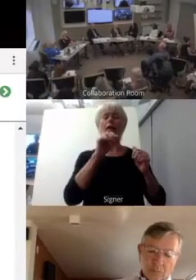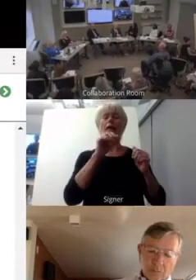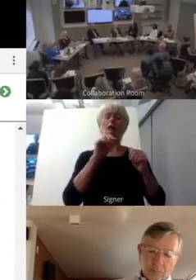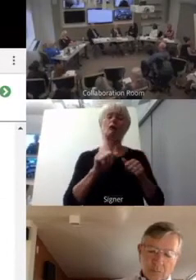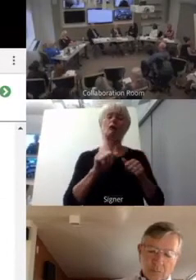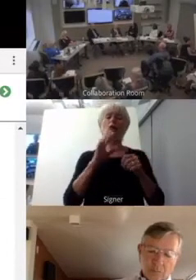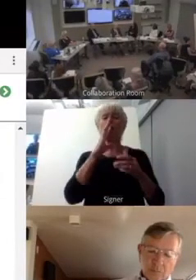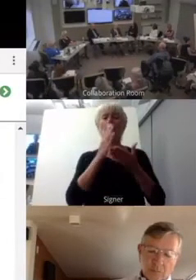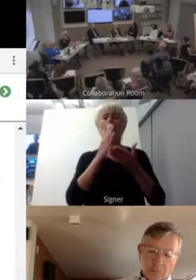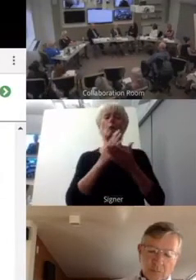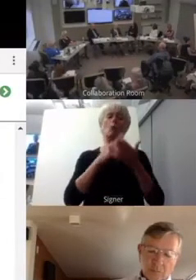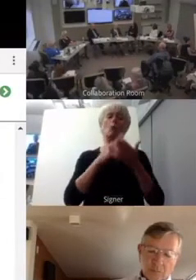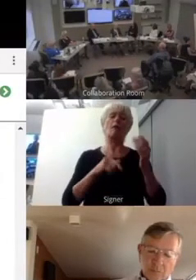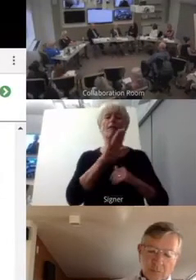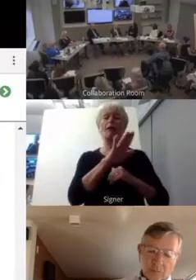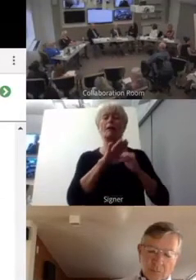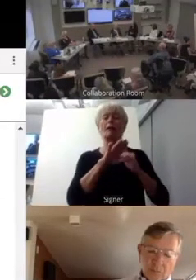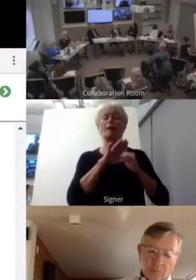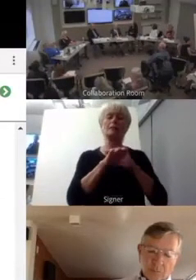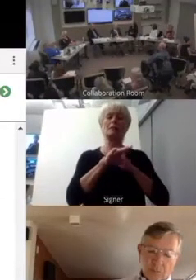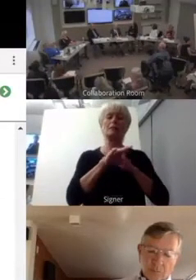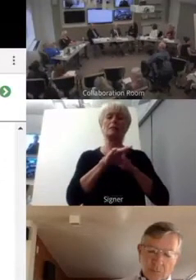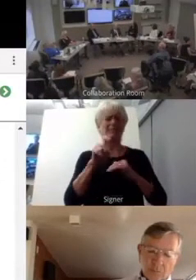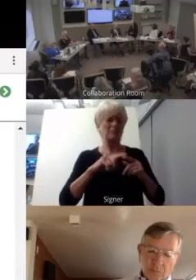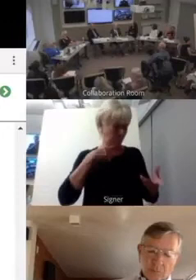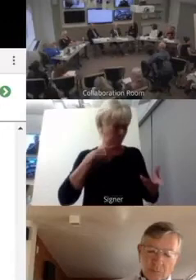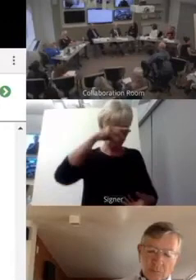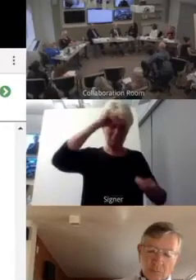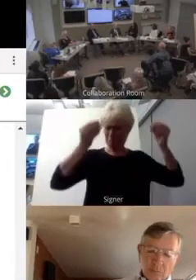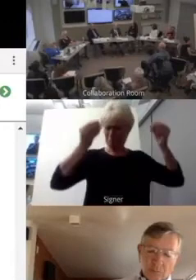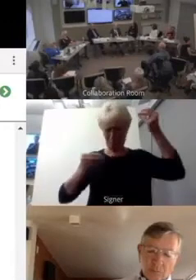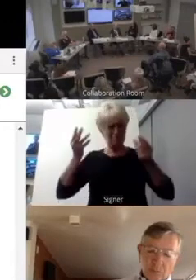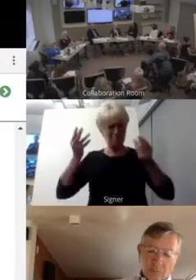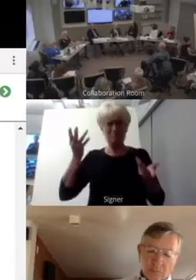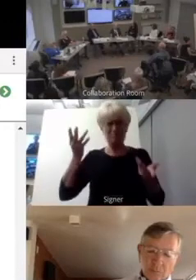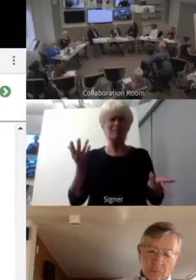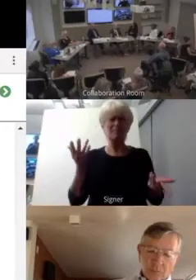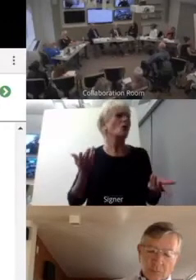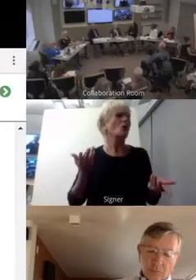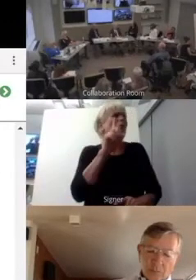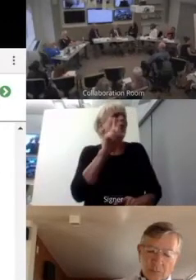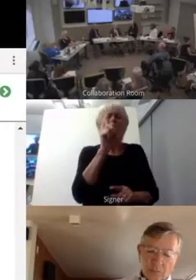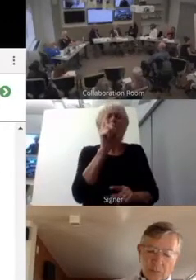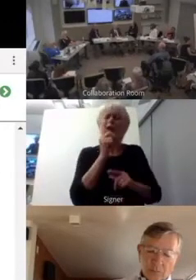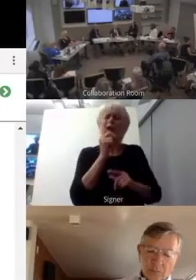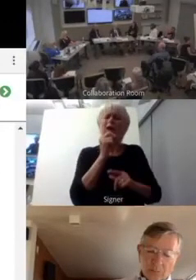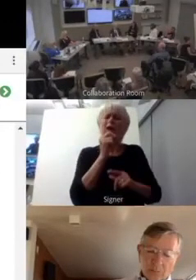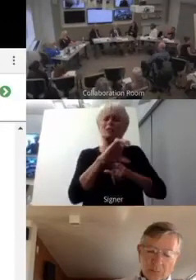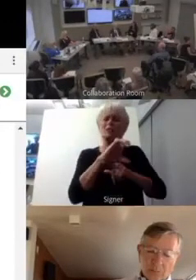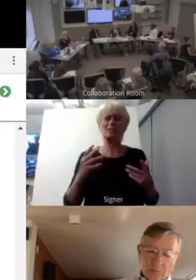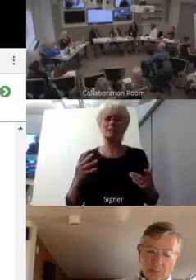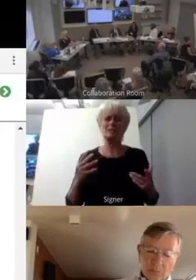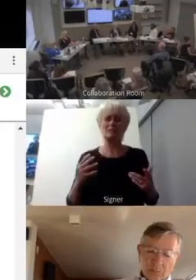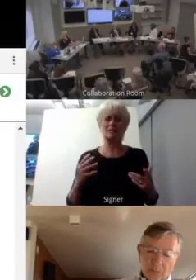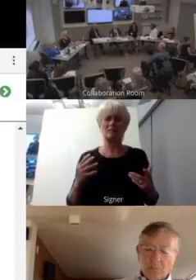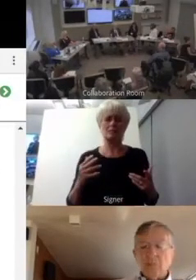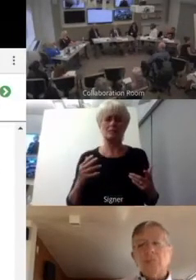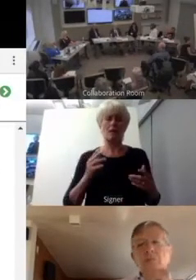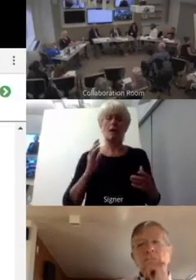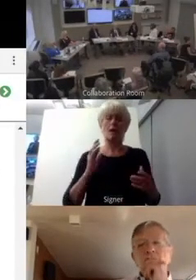there was no enforcement behind it. Part of our standards right now are that you have to test and you have